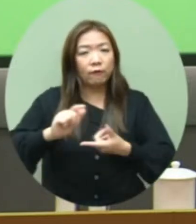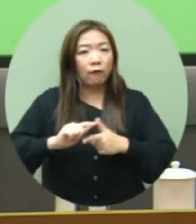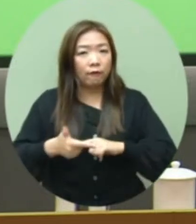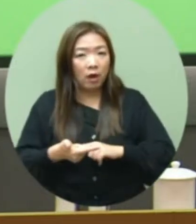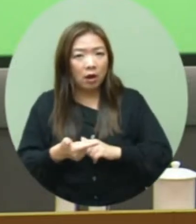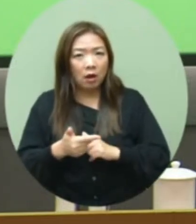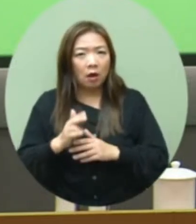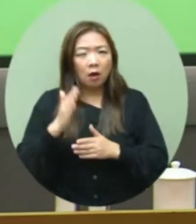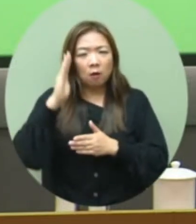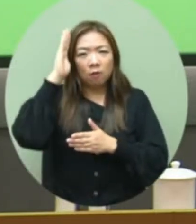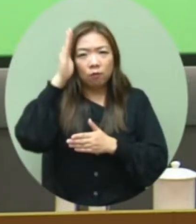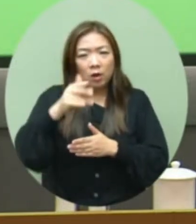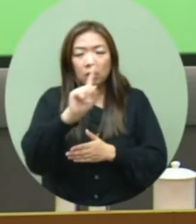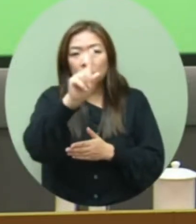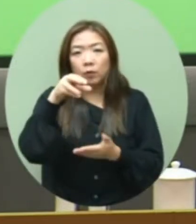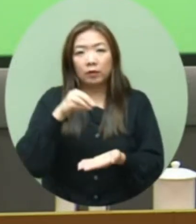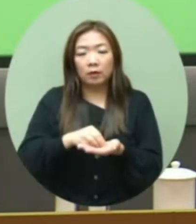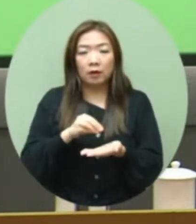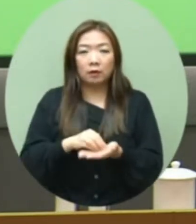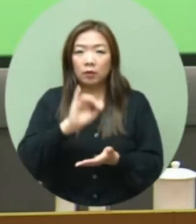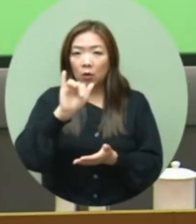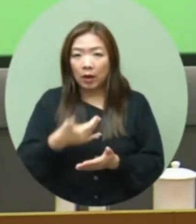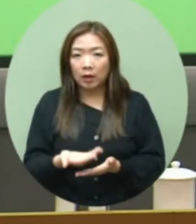design, my rationale,